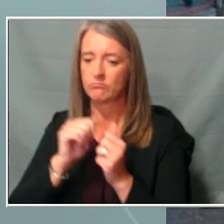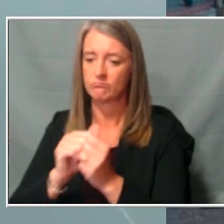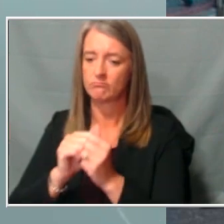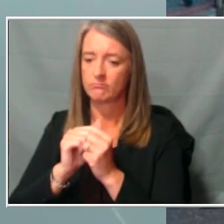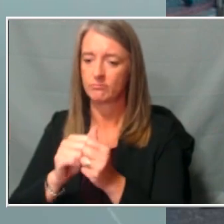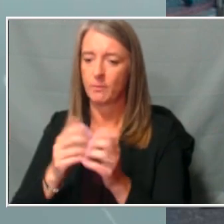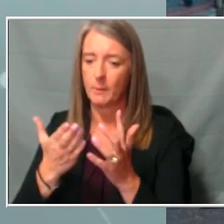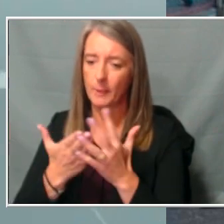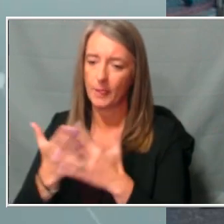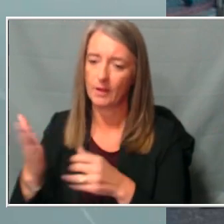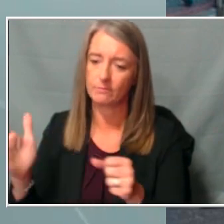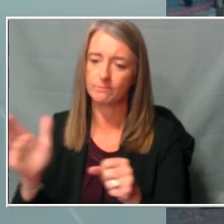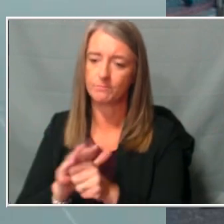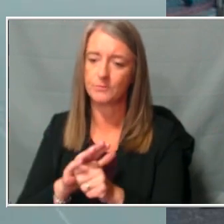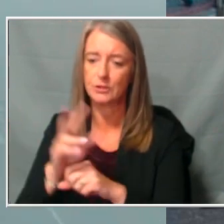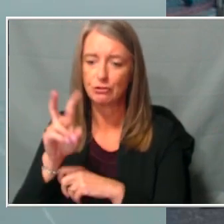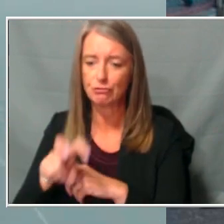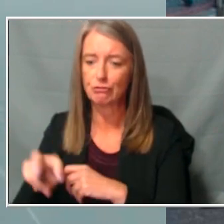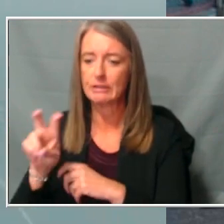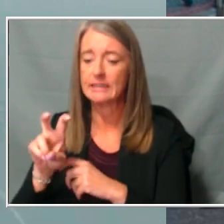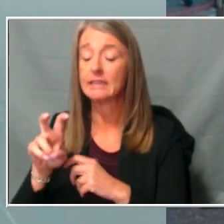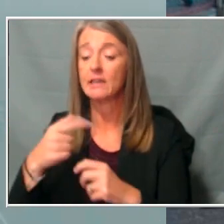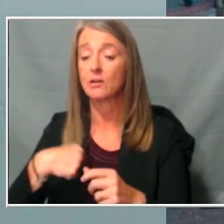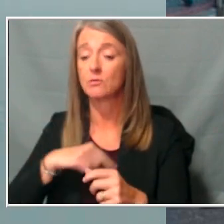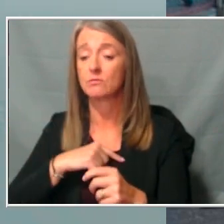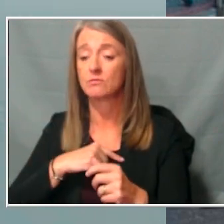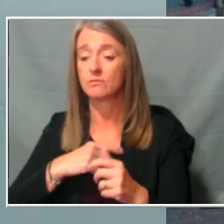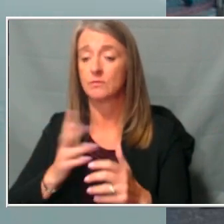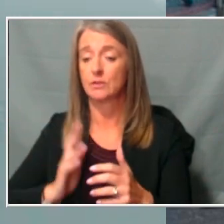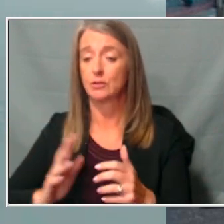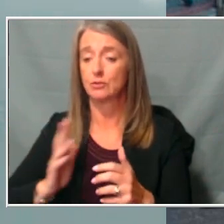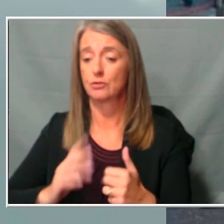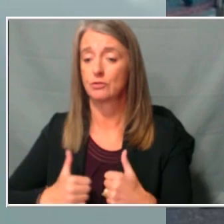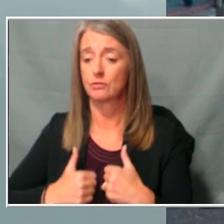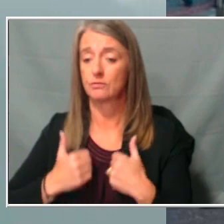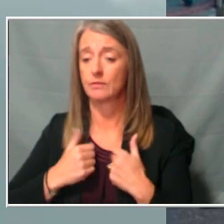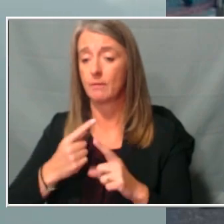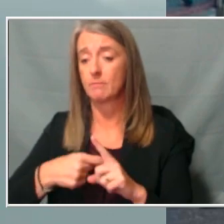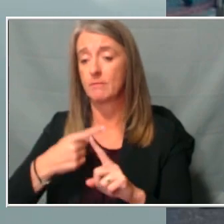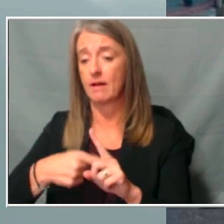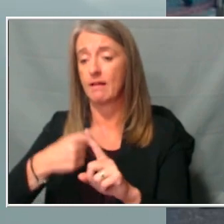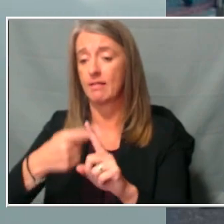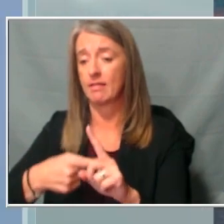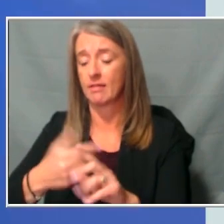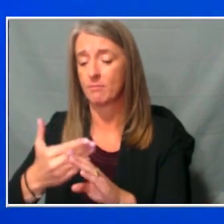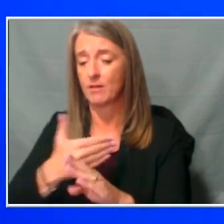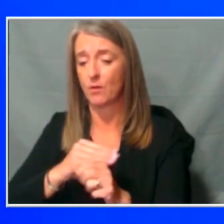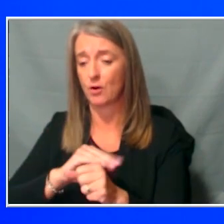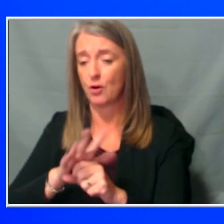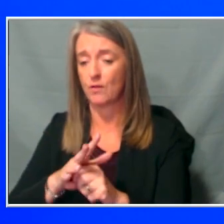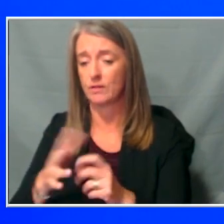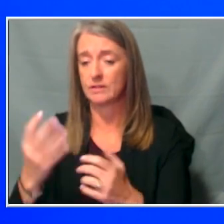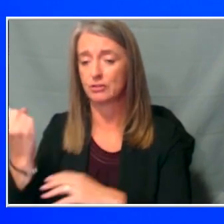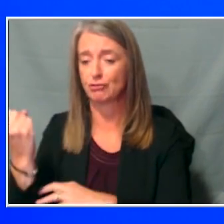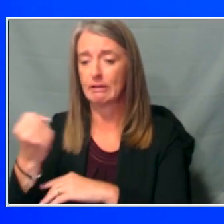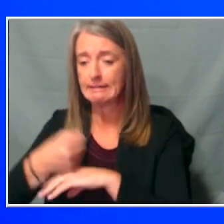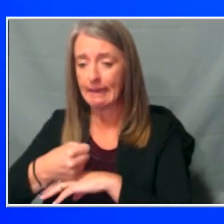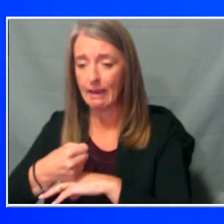this entire journey. And we used to run 5Ks every month before COVID hit, and then they shut them all